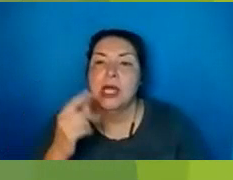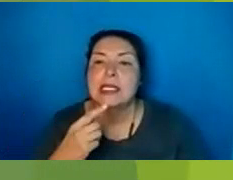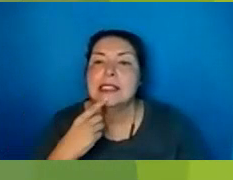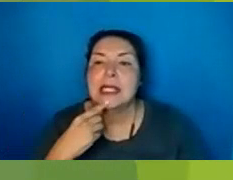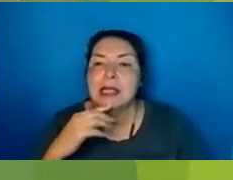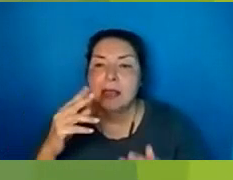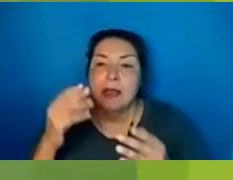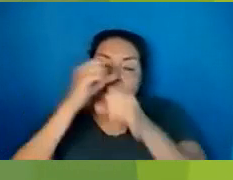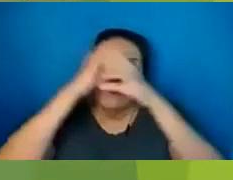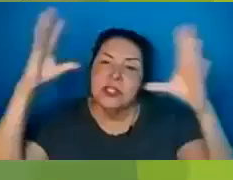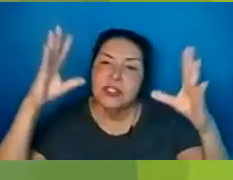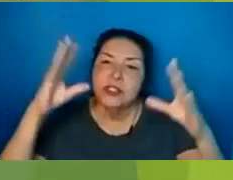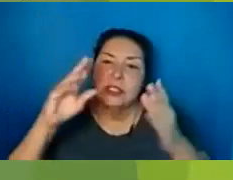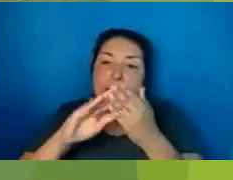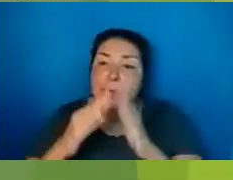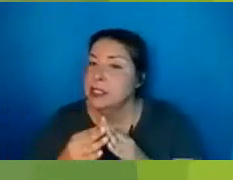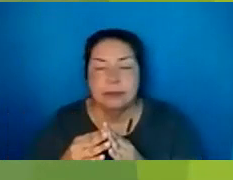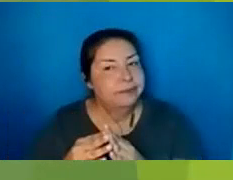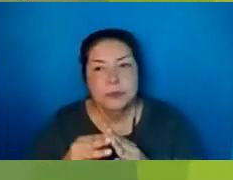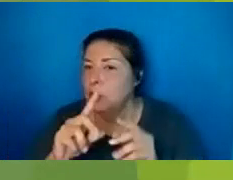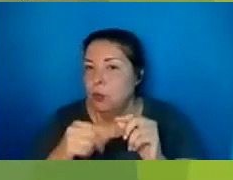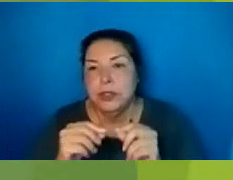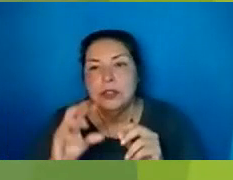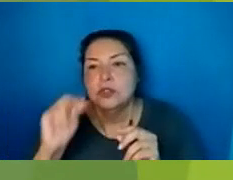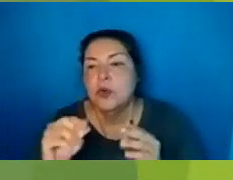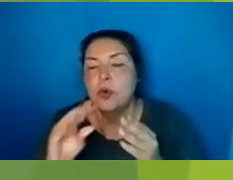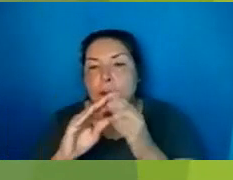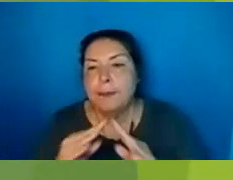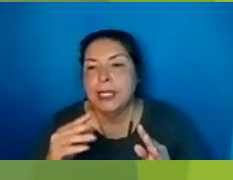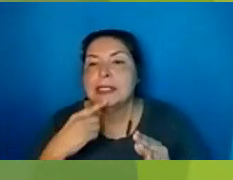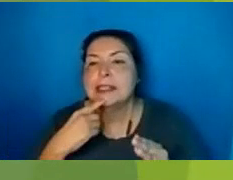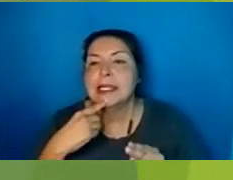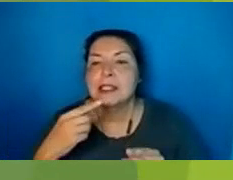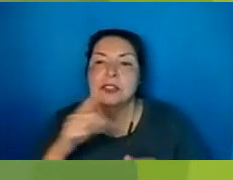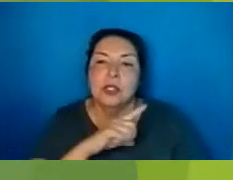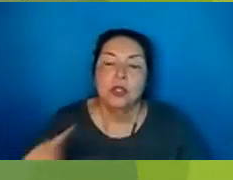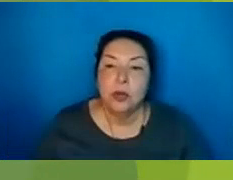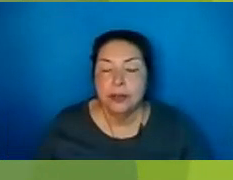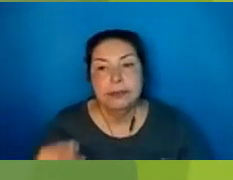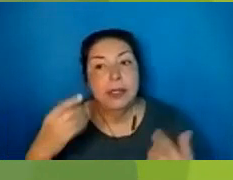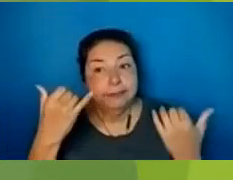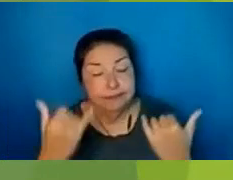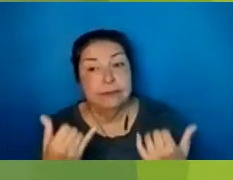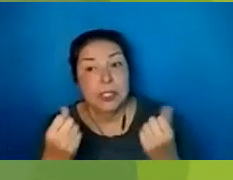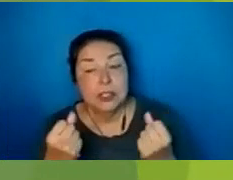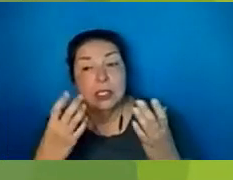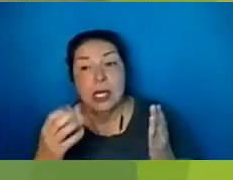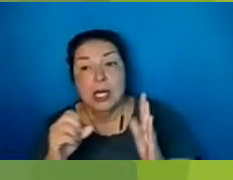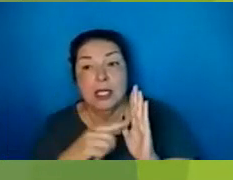for her when there is no peace, declares the Lord. Now there's a lot of symbology